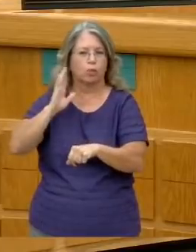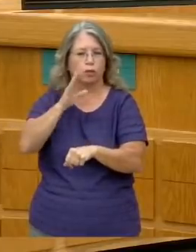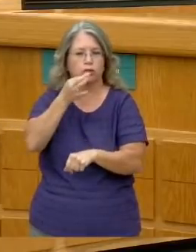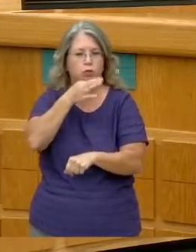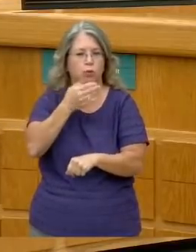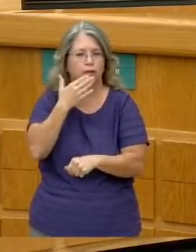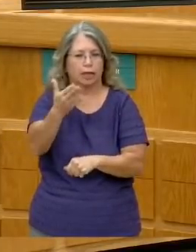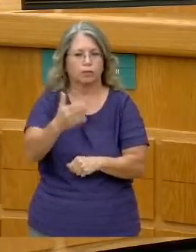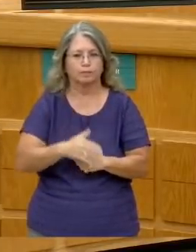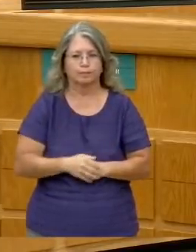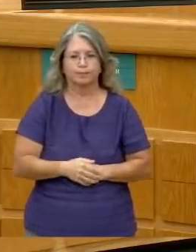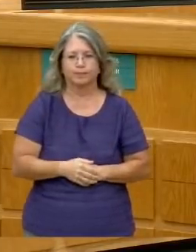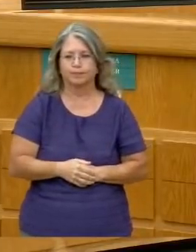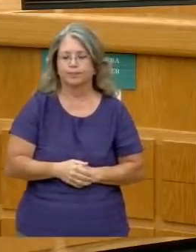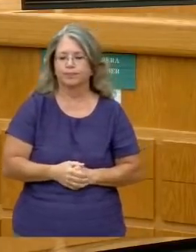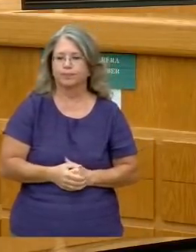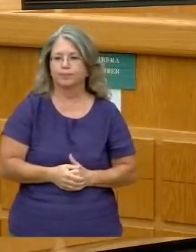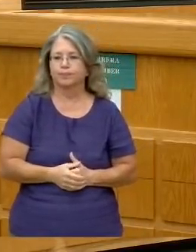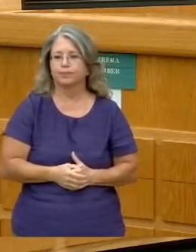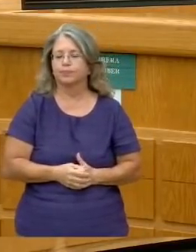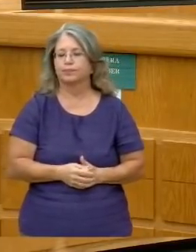Okay?